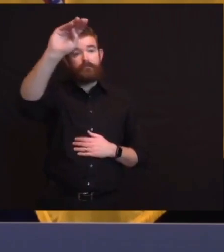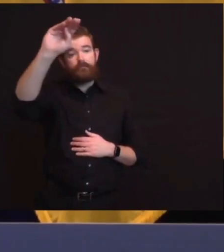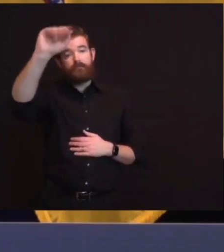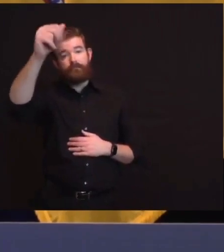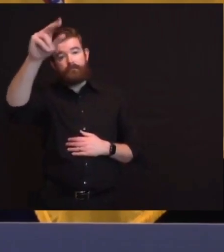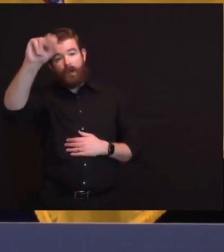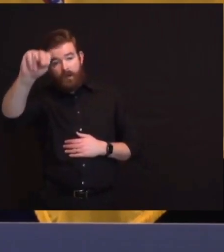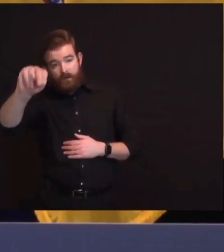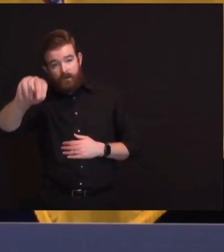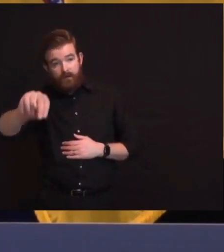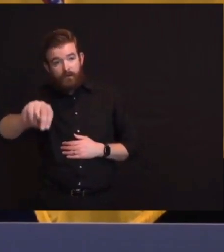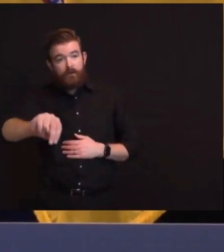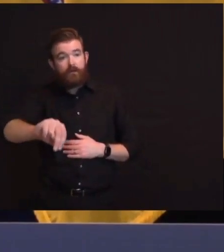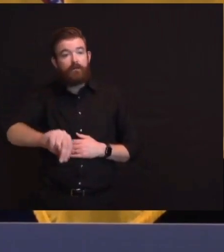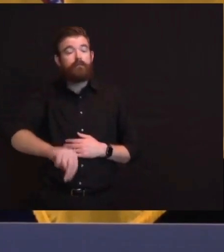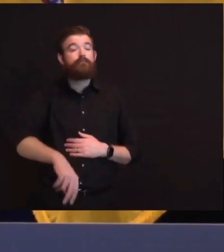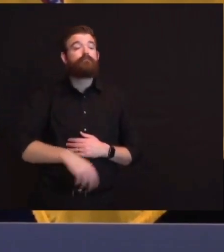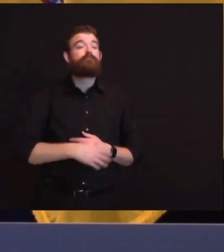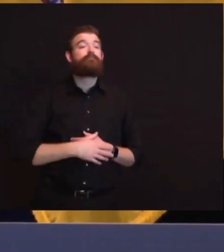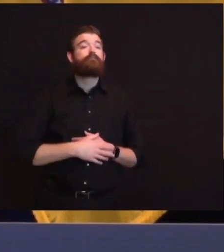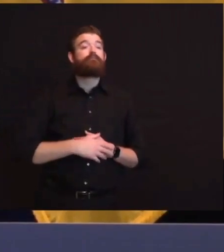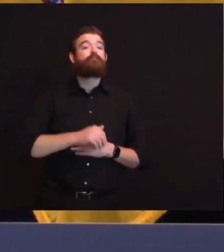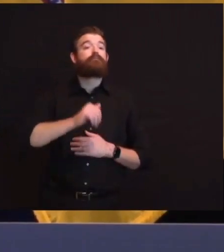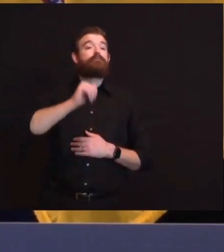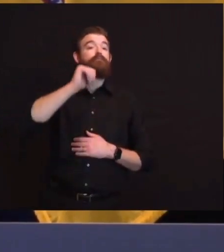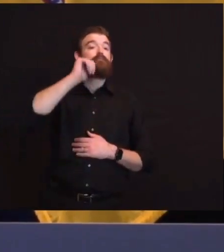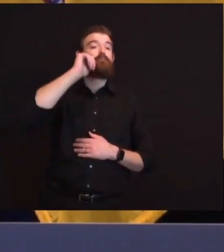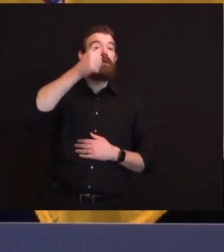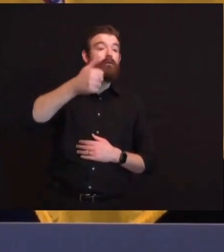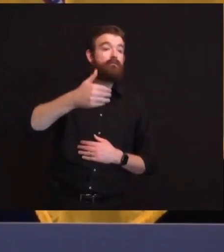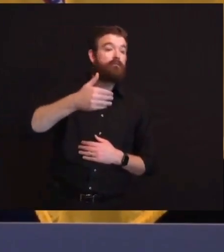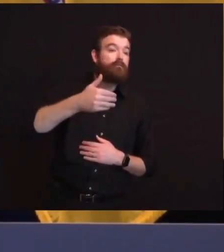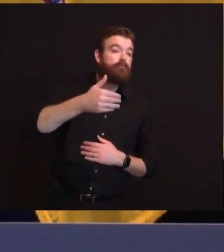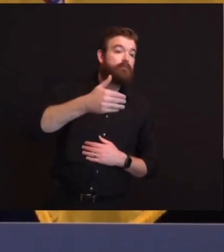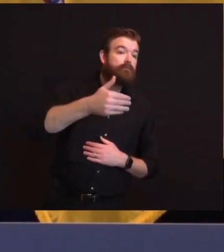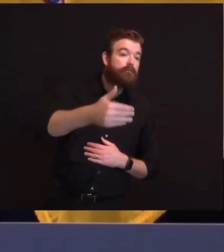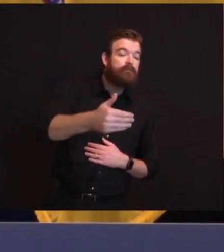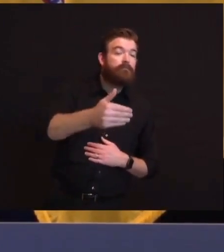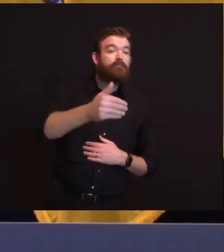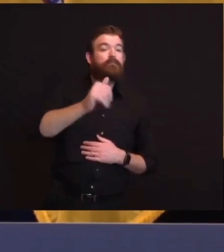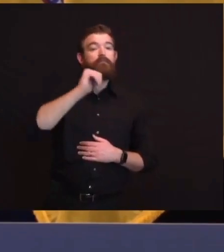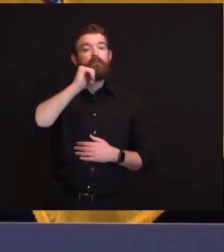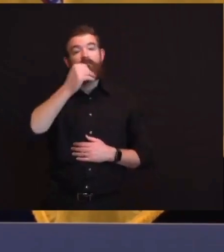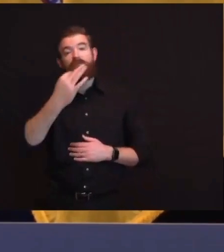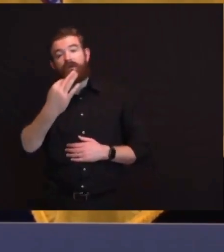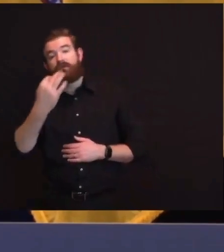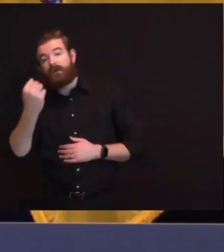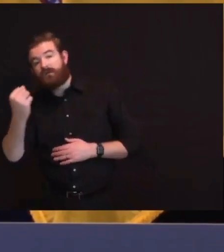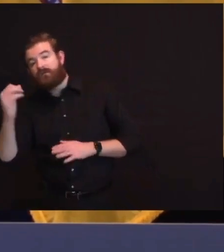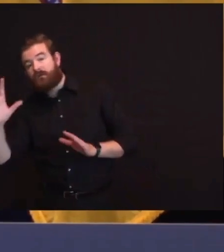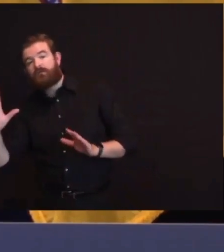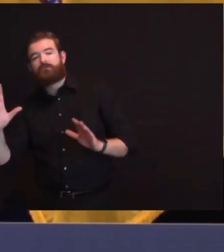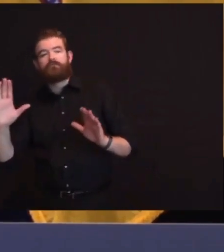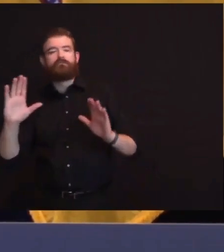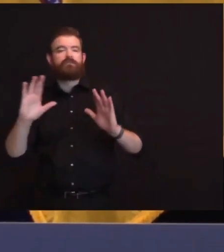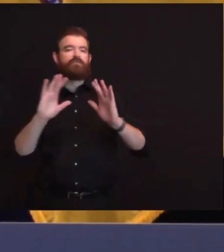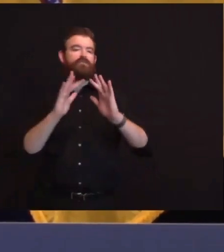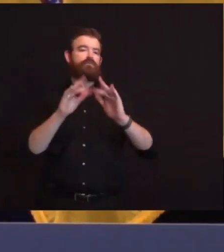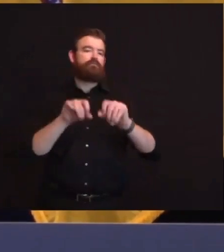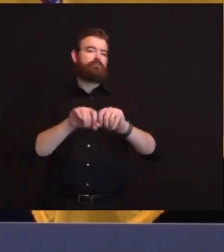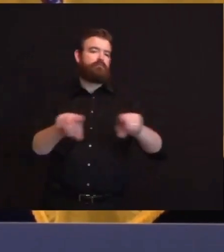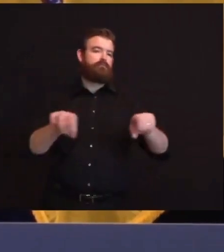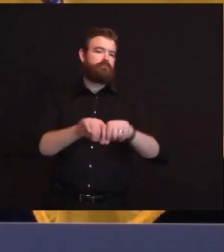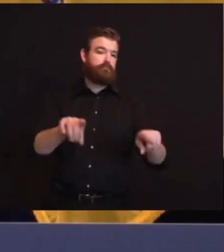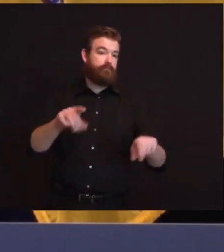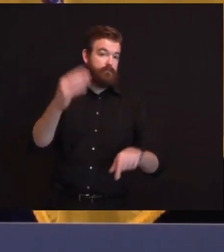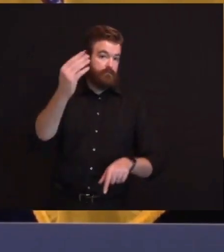with you unless we think otherwise it's warranted. Tomorrow, Saturday, and Sunday, we'll be with you again, back to that Monday,